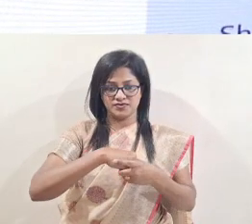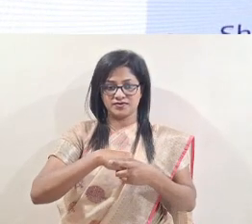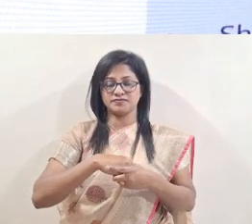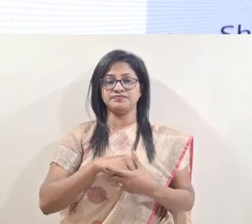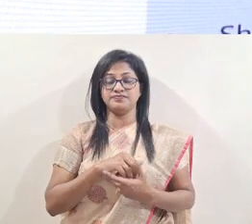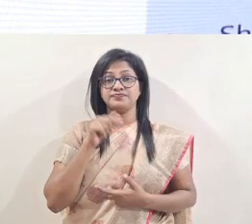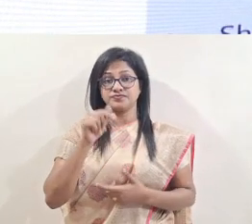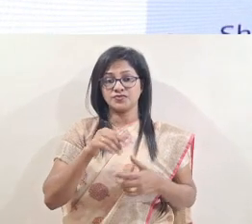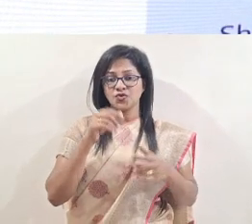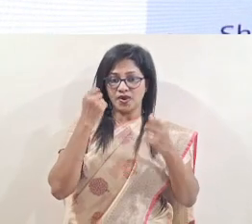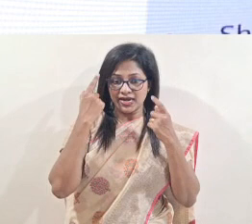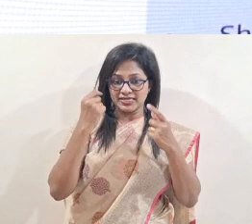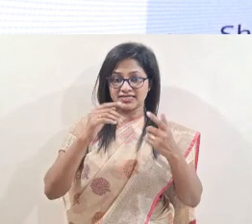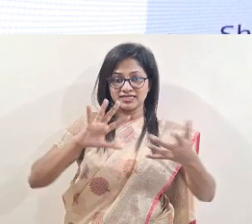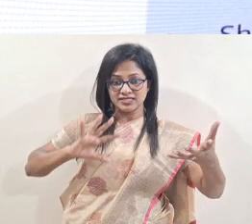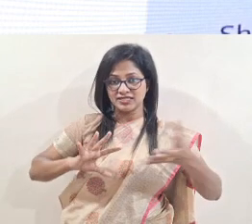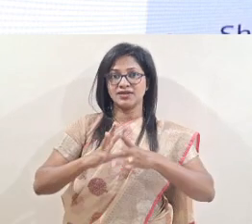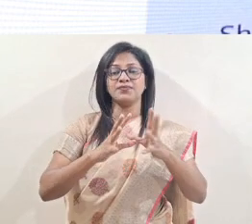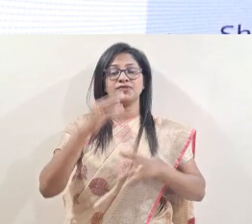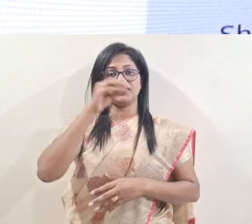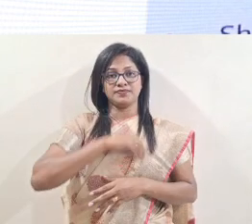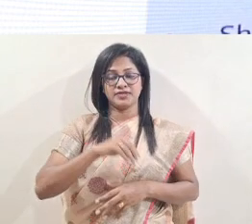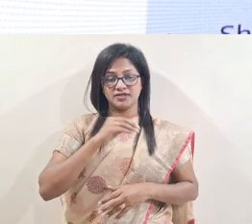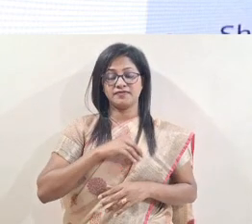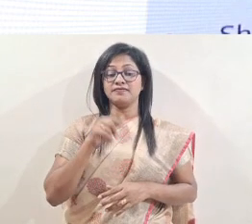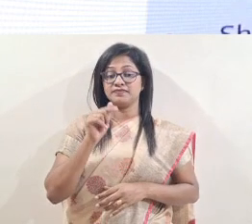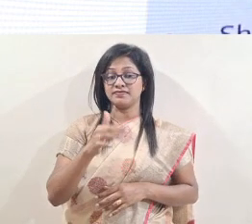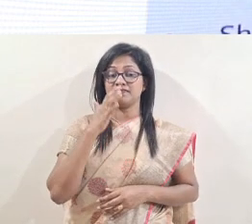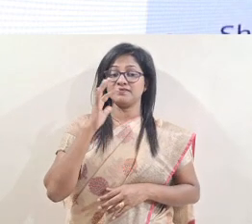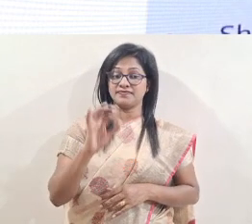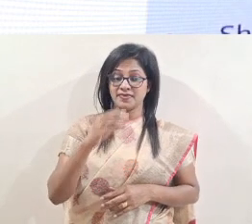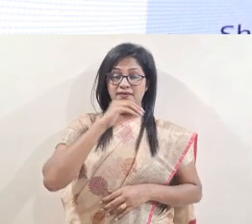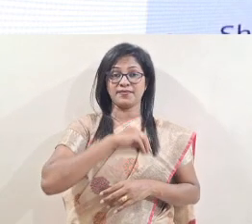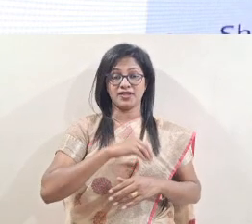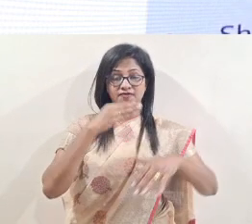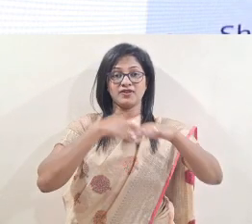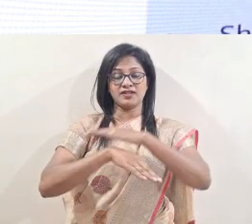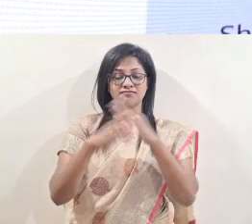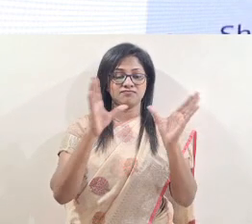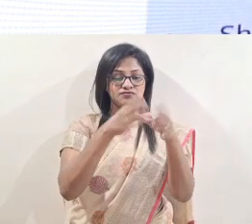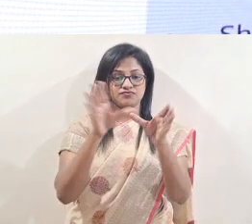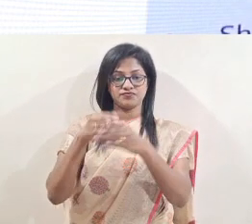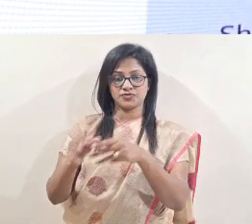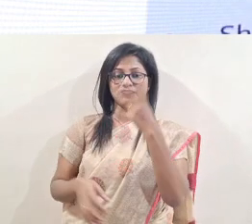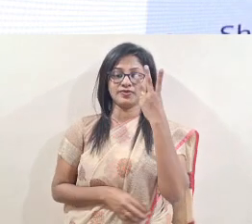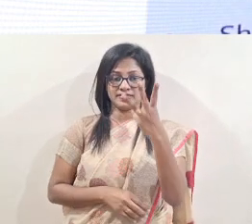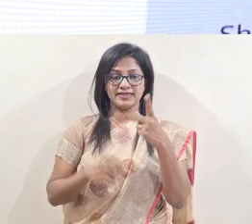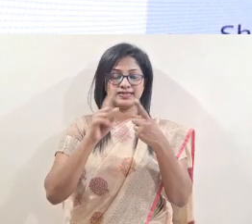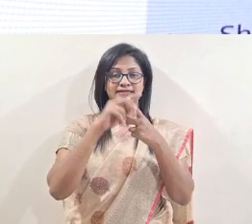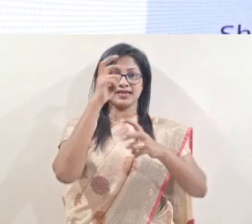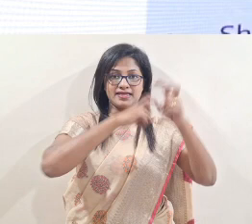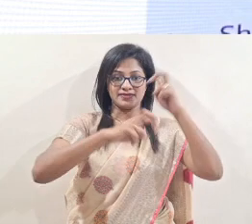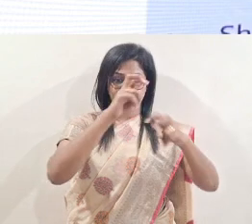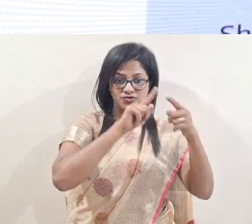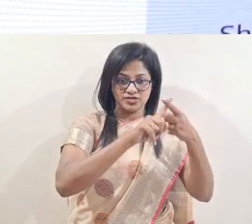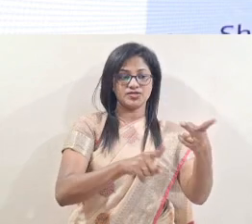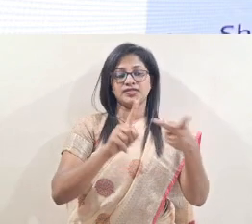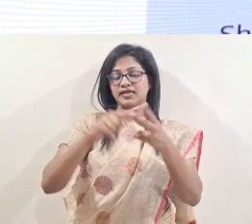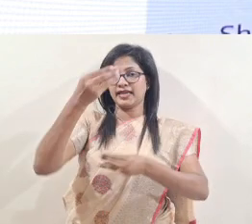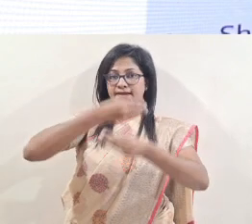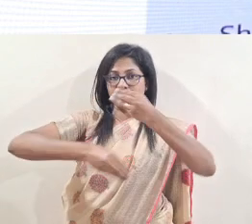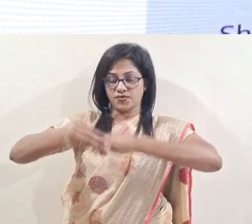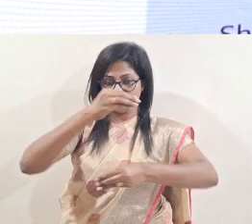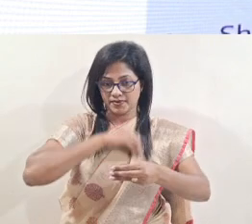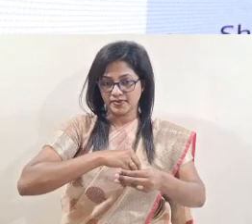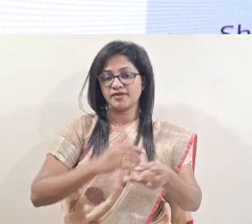it. And its benefits can actually be divided into 3 broad categories: from transportation point of view, from economic benefits, and